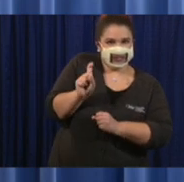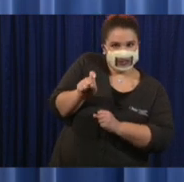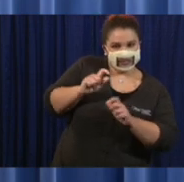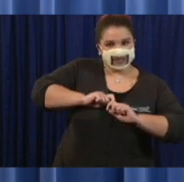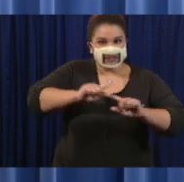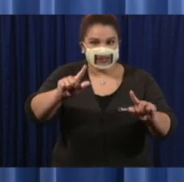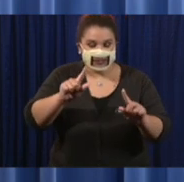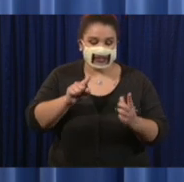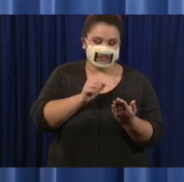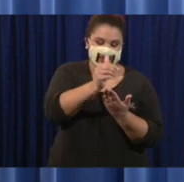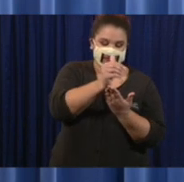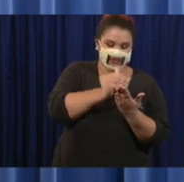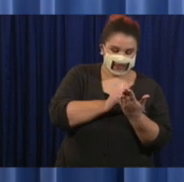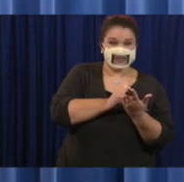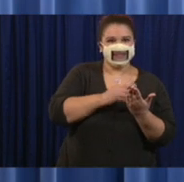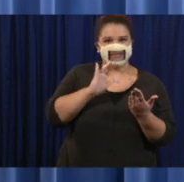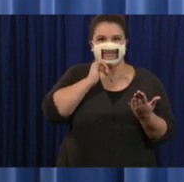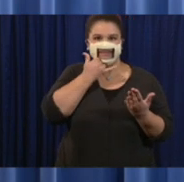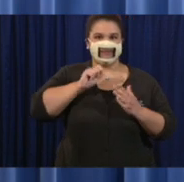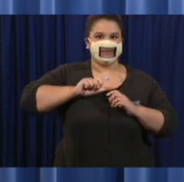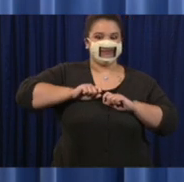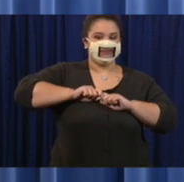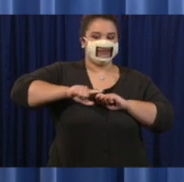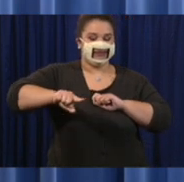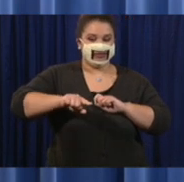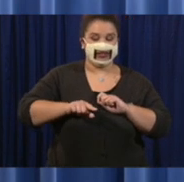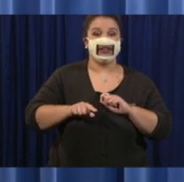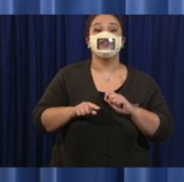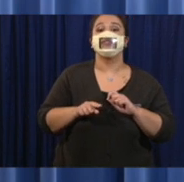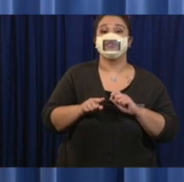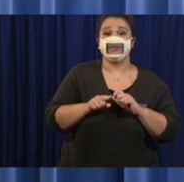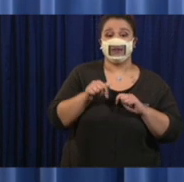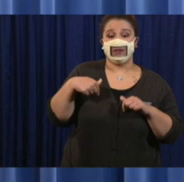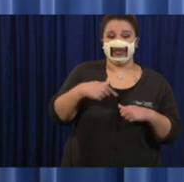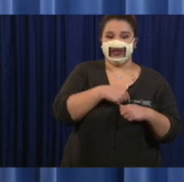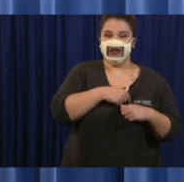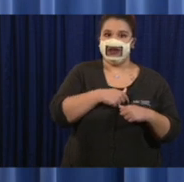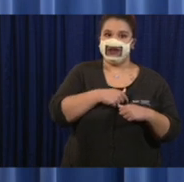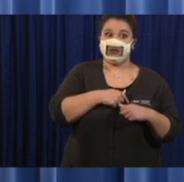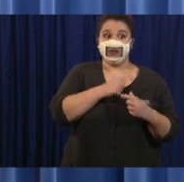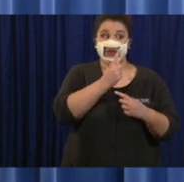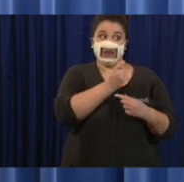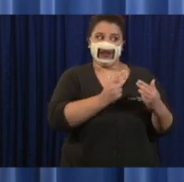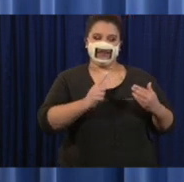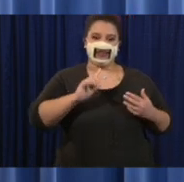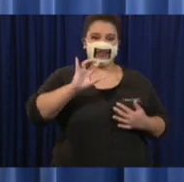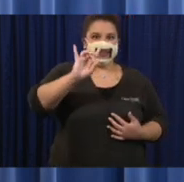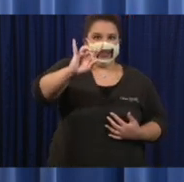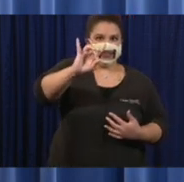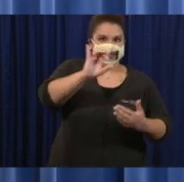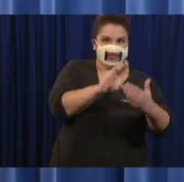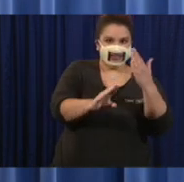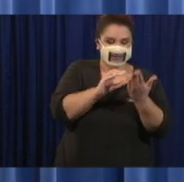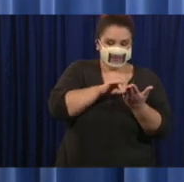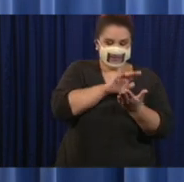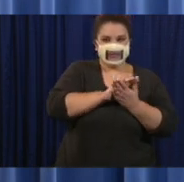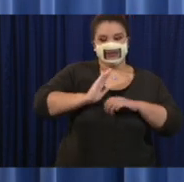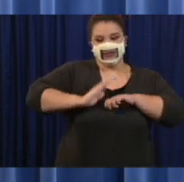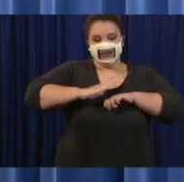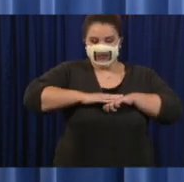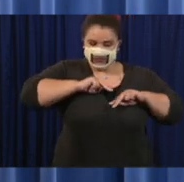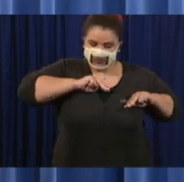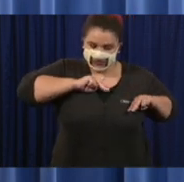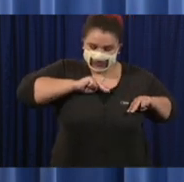cities to watch for a possible spike in COVID-19 cases. Are you able to say whether you're aware of that